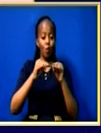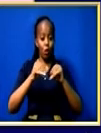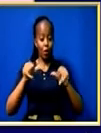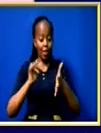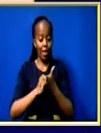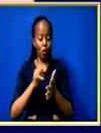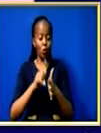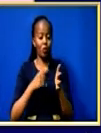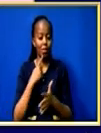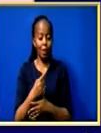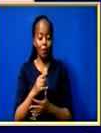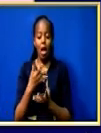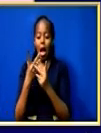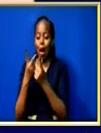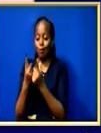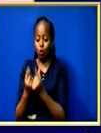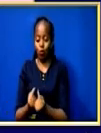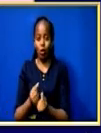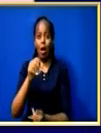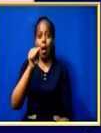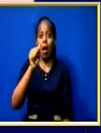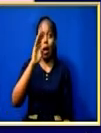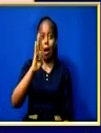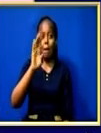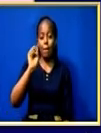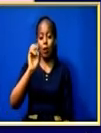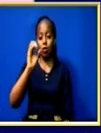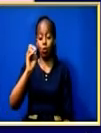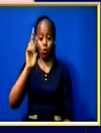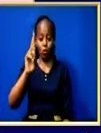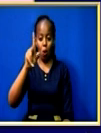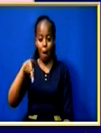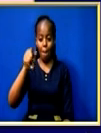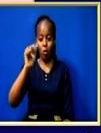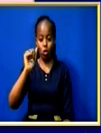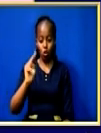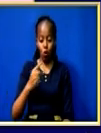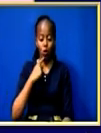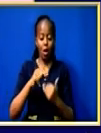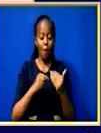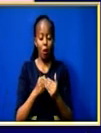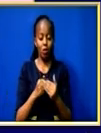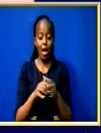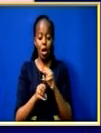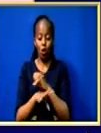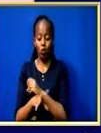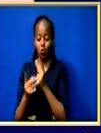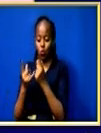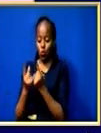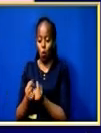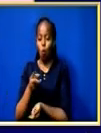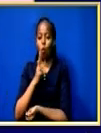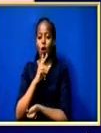And that we call absorption. So when we talk of absorption, we're talking of the roots absorbing